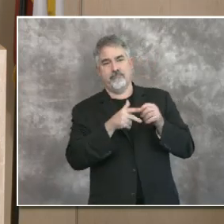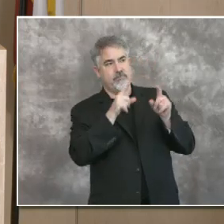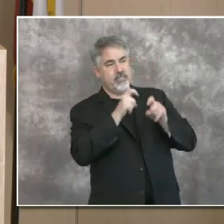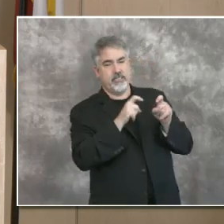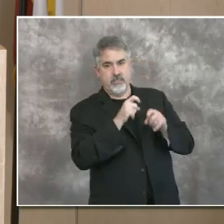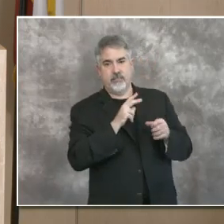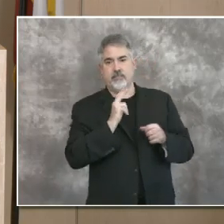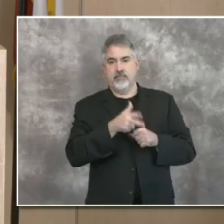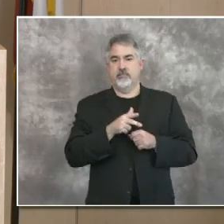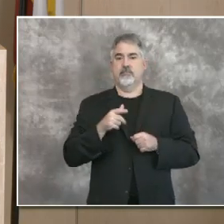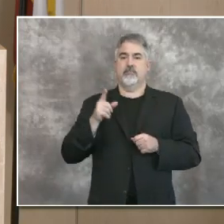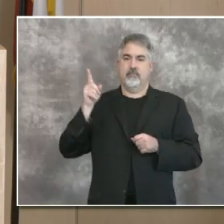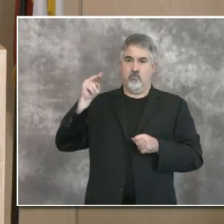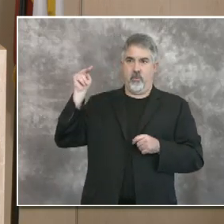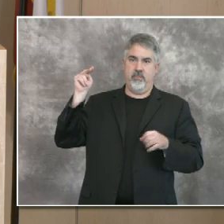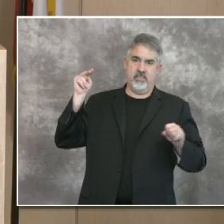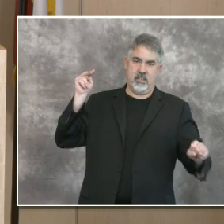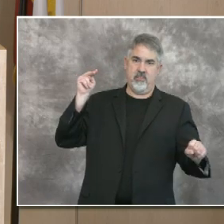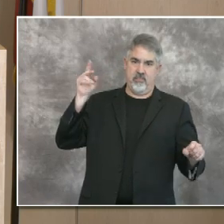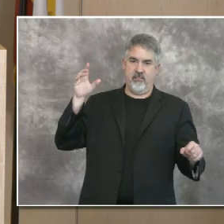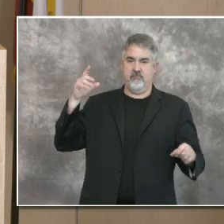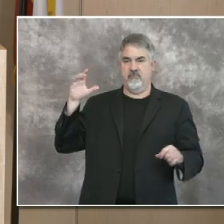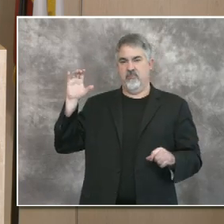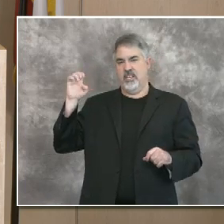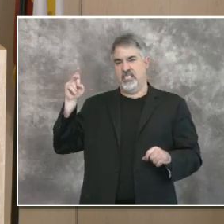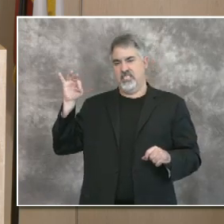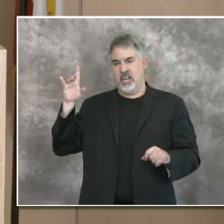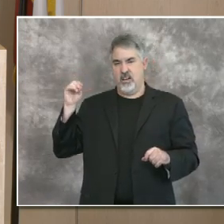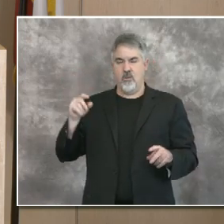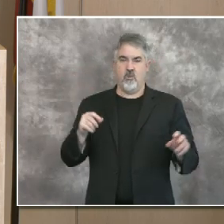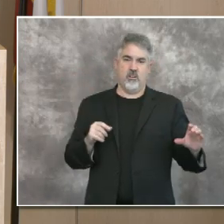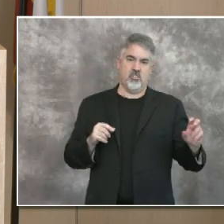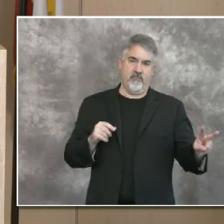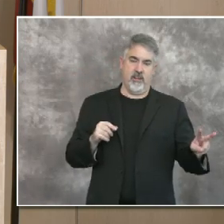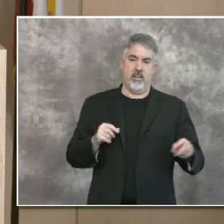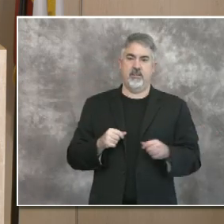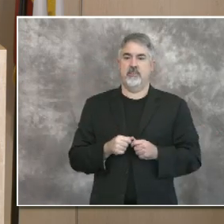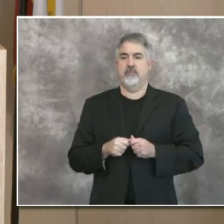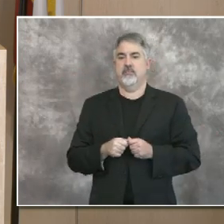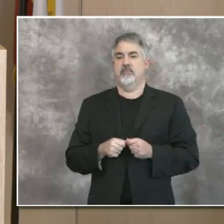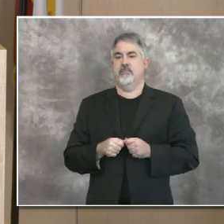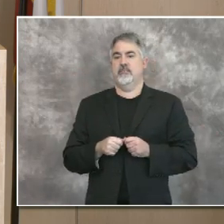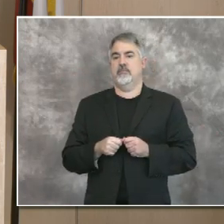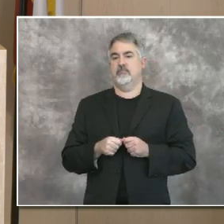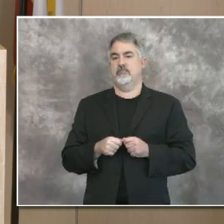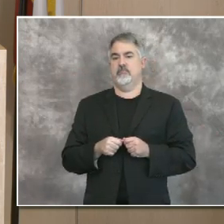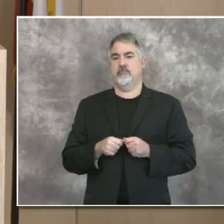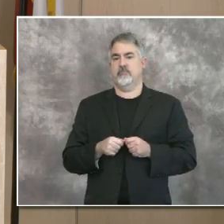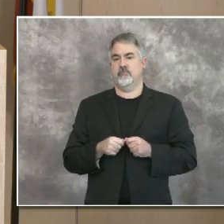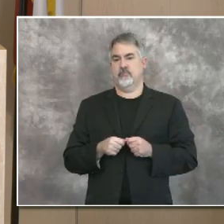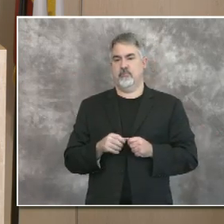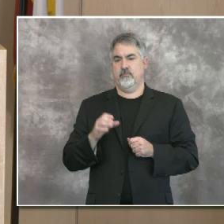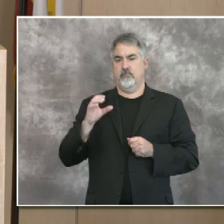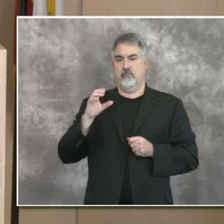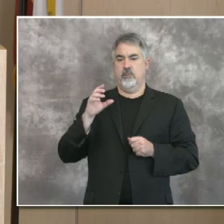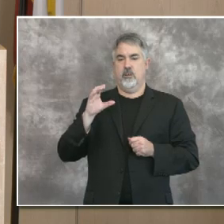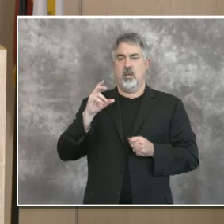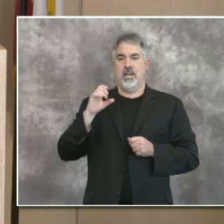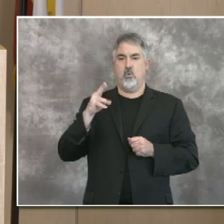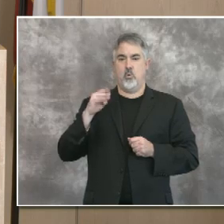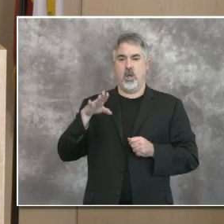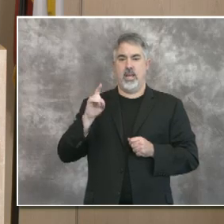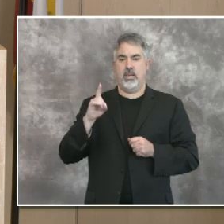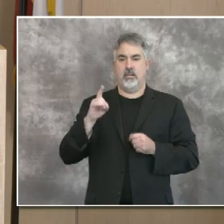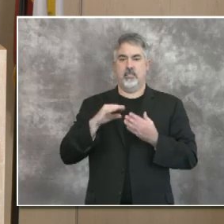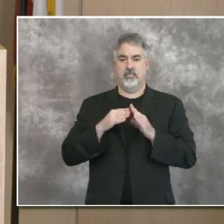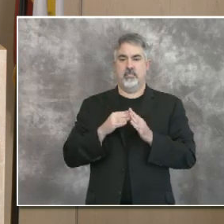County, in South County. We have other sites for Euclid Medical Center will be opening.